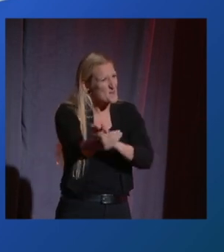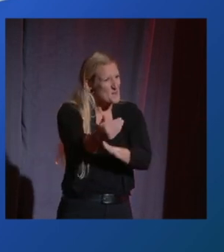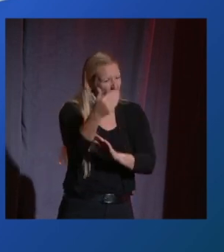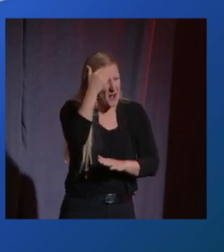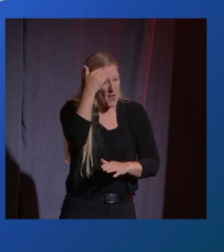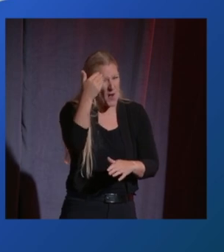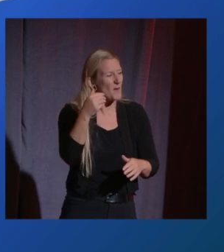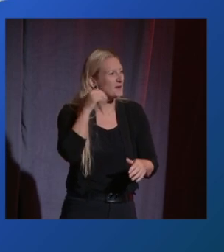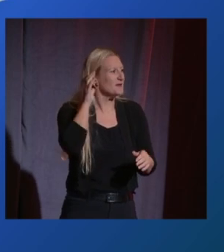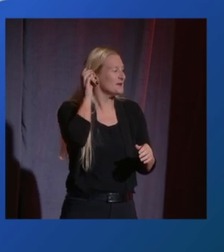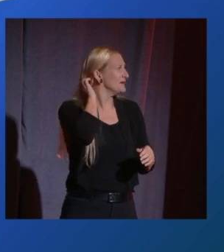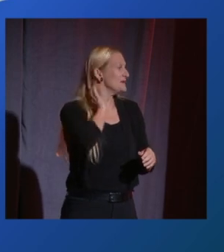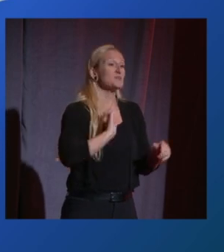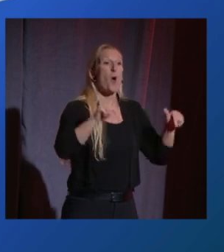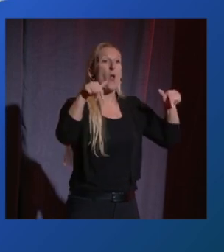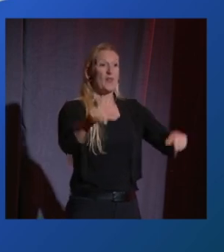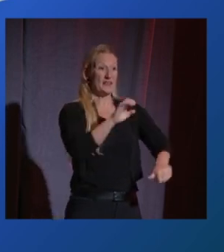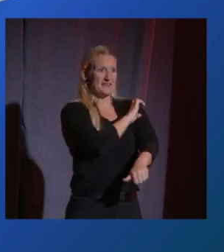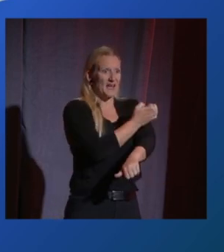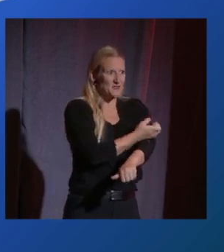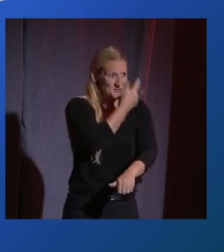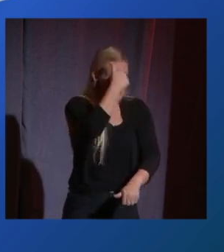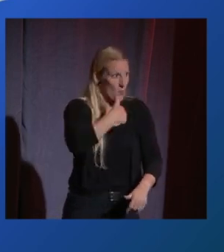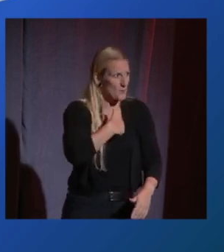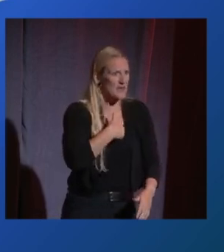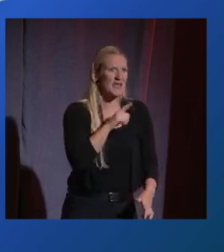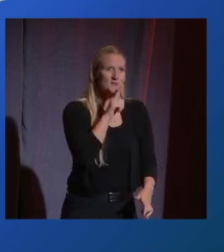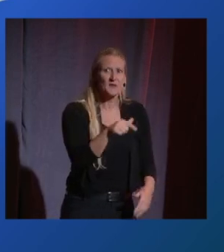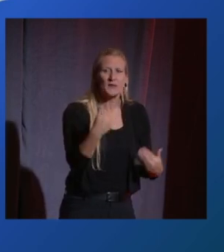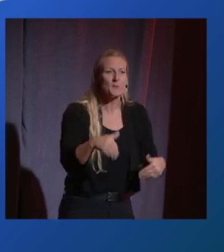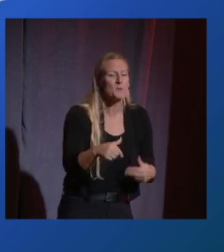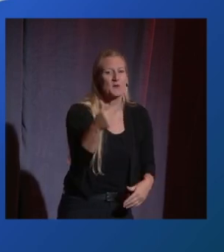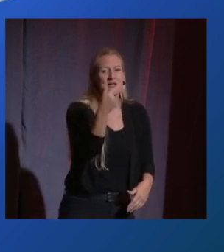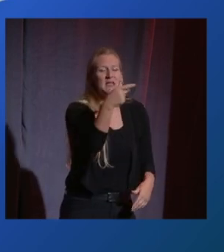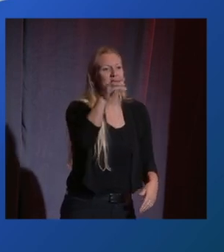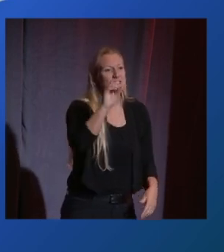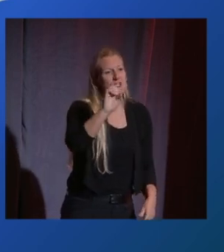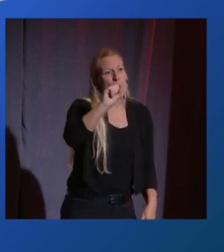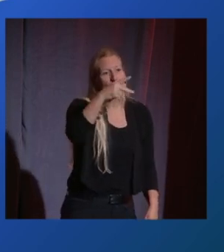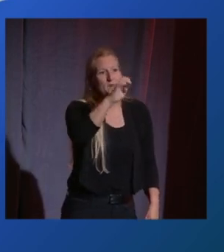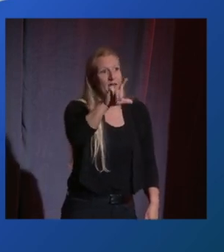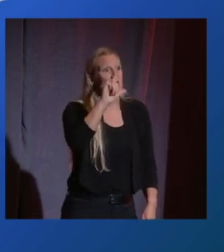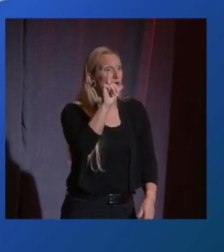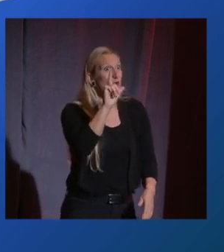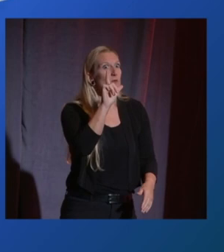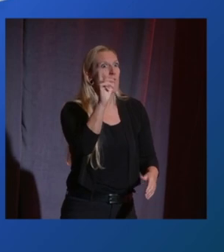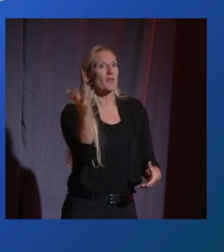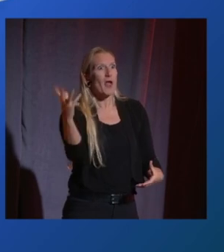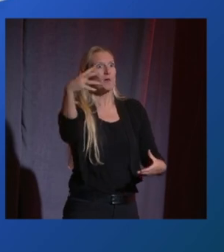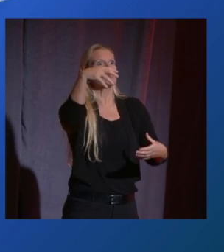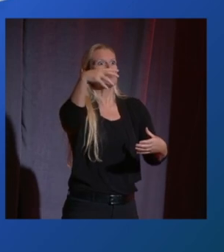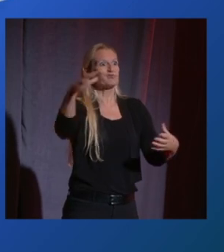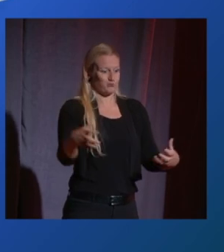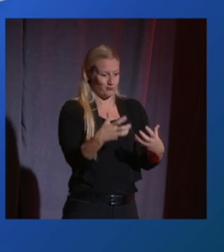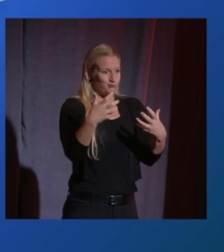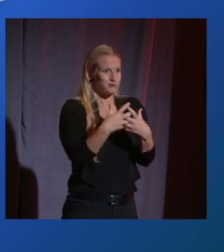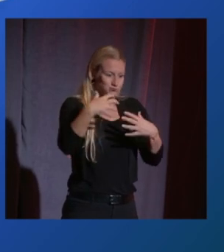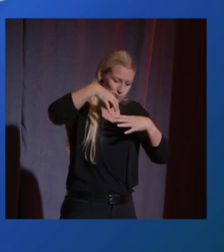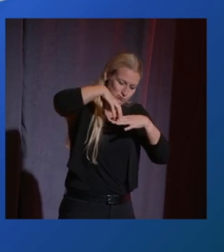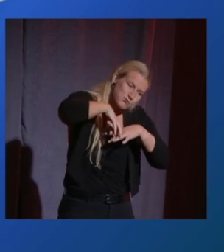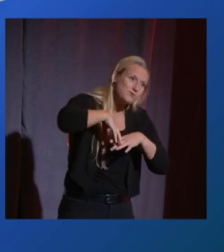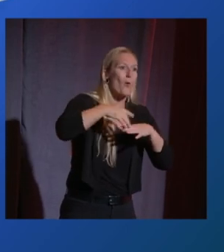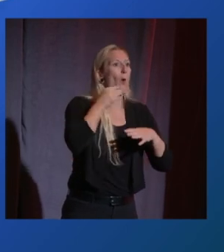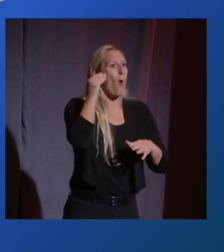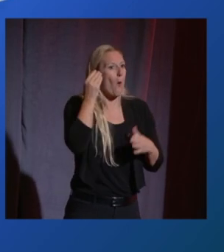um I think this energy to me is the energy of geospatial finding a home right here in St Louis and we live